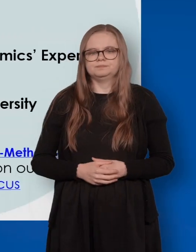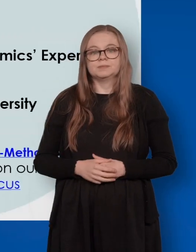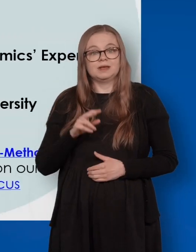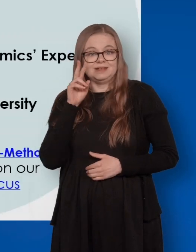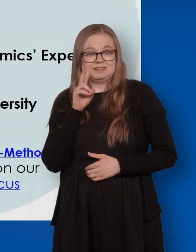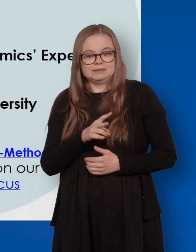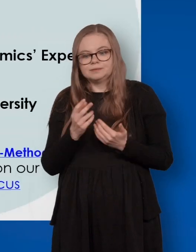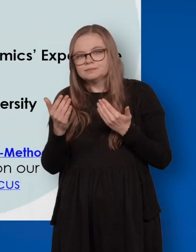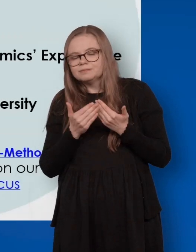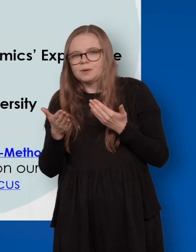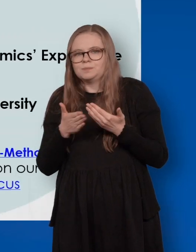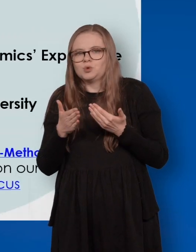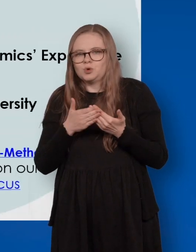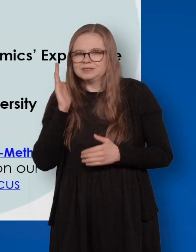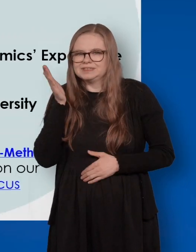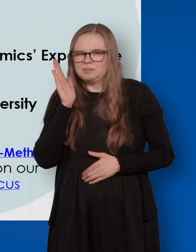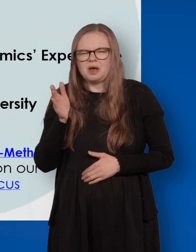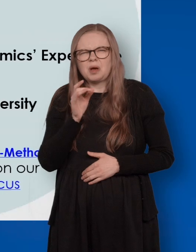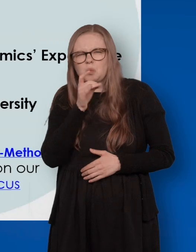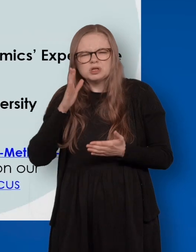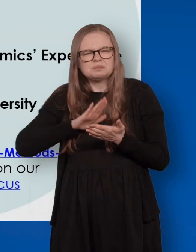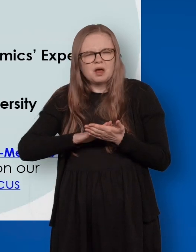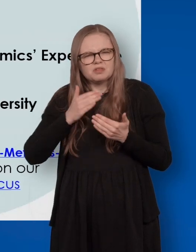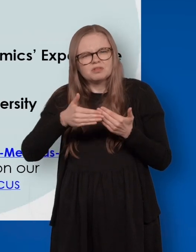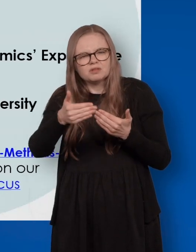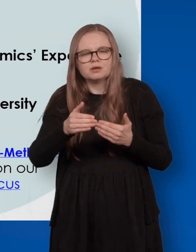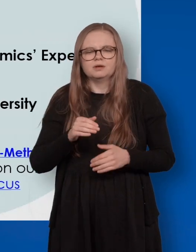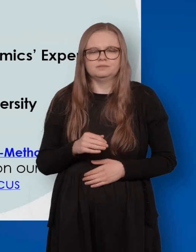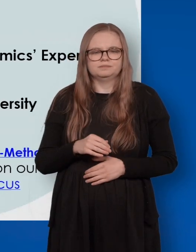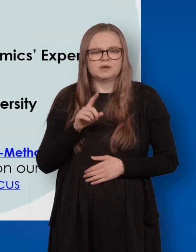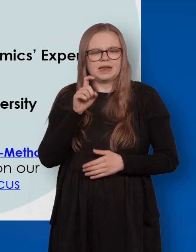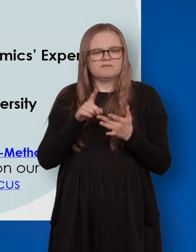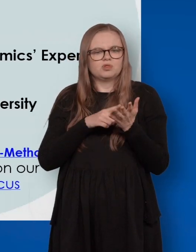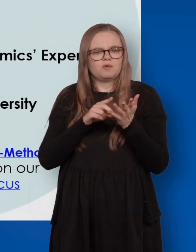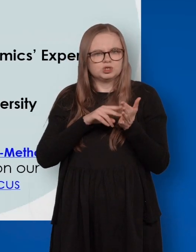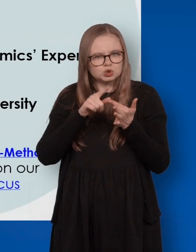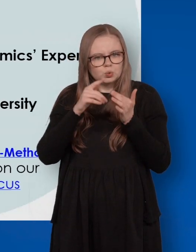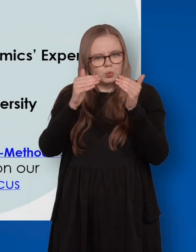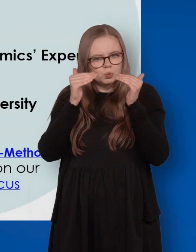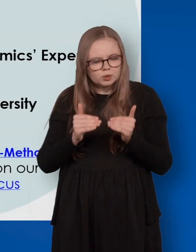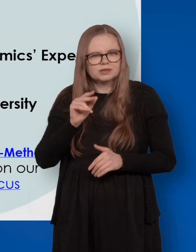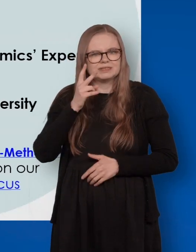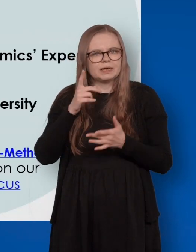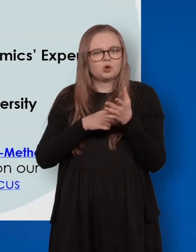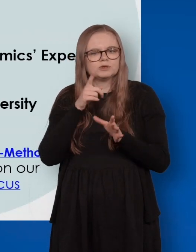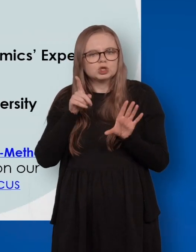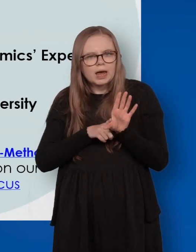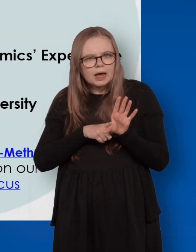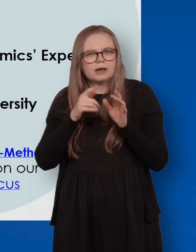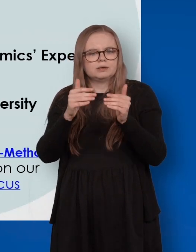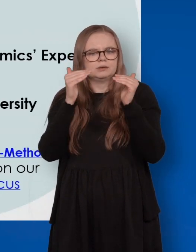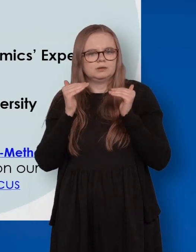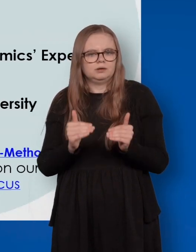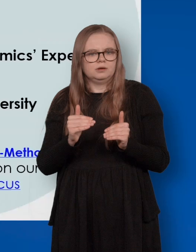upcoming seminars. So we've got about one a month. So we've got 11th of June, social network analysis, 2nd of July, machine learning and